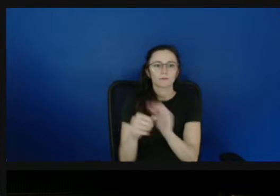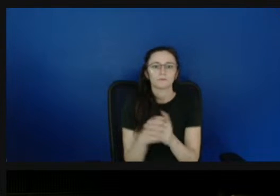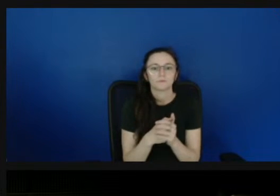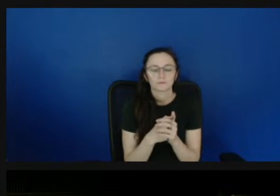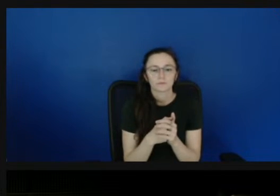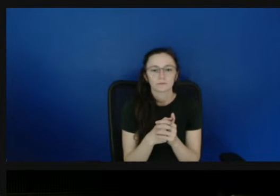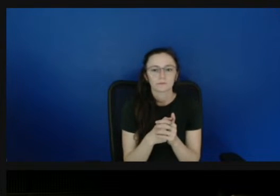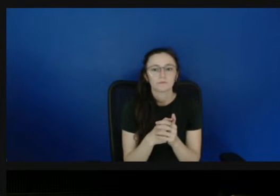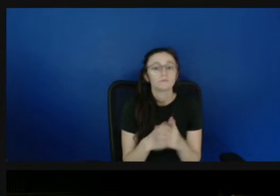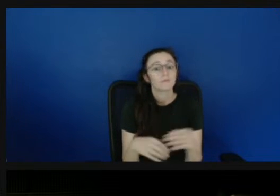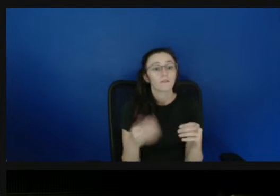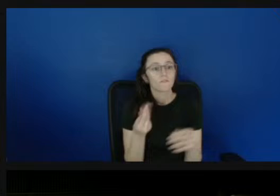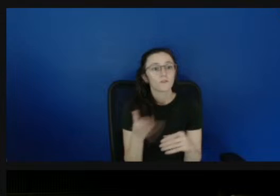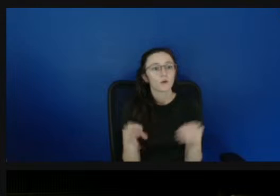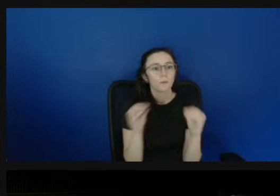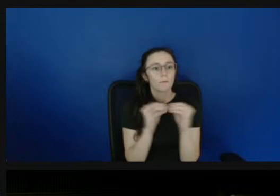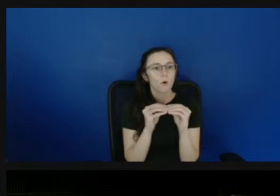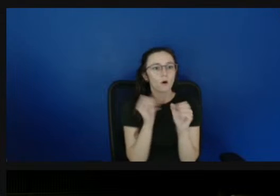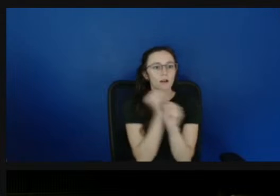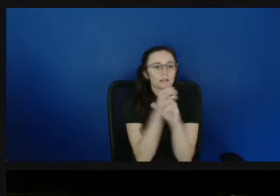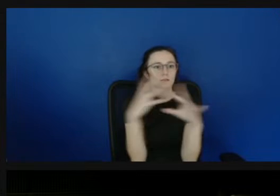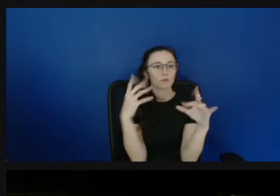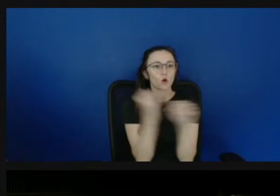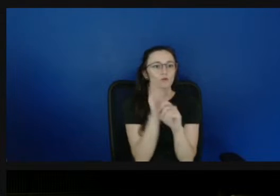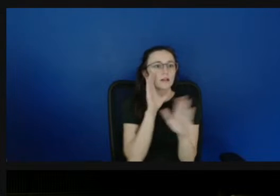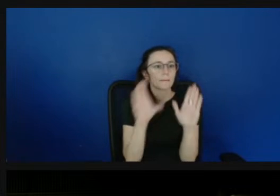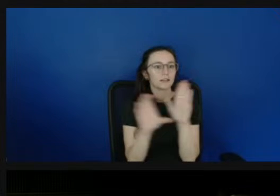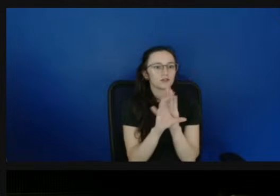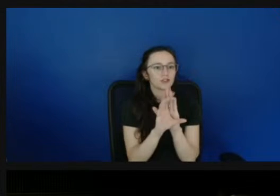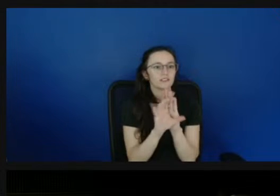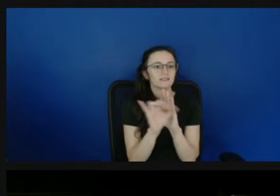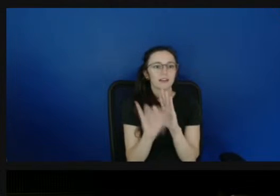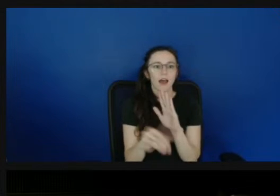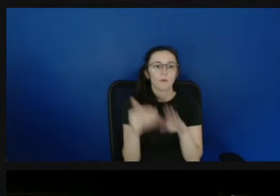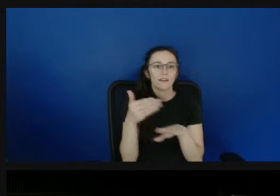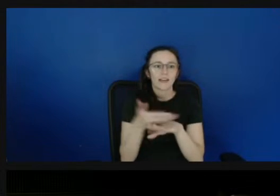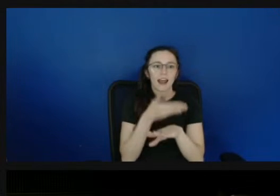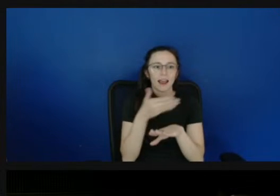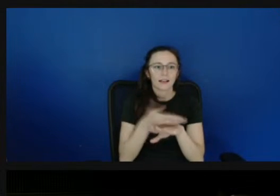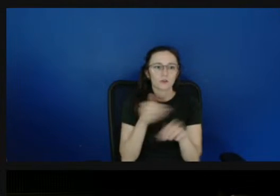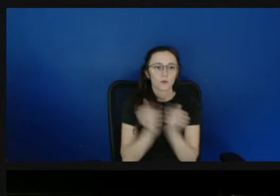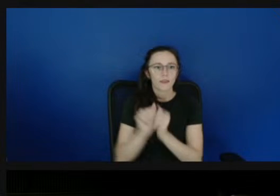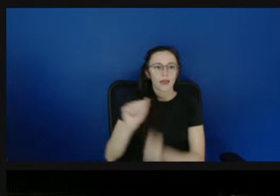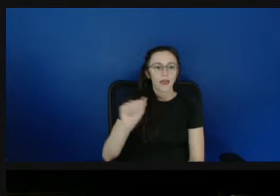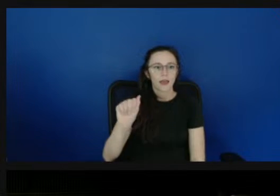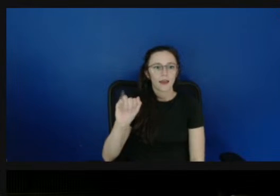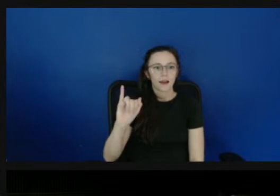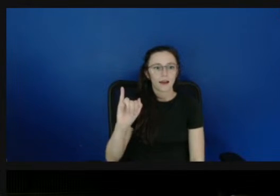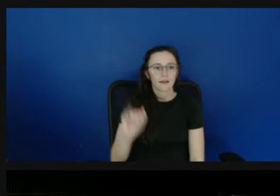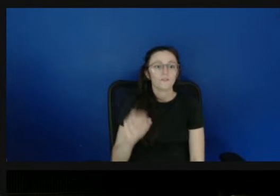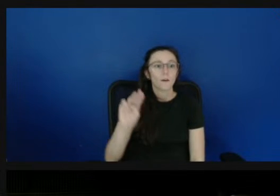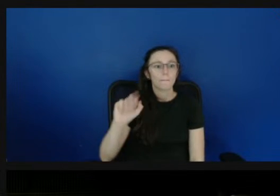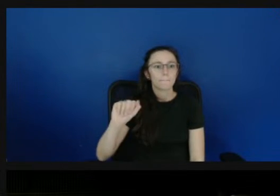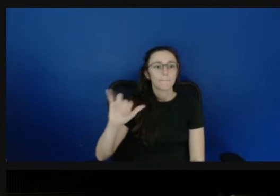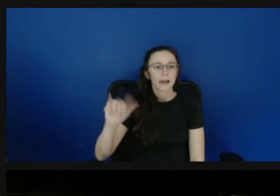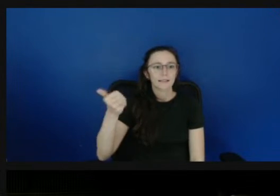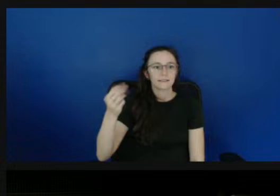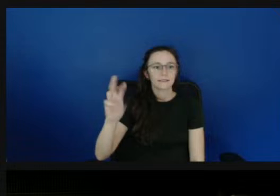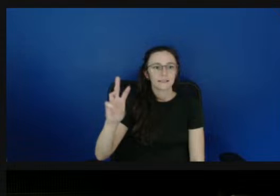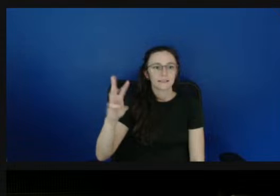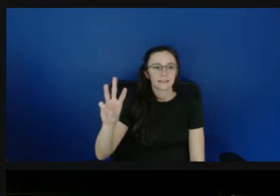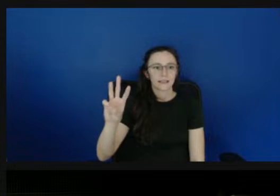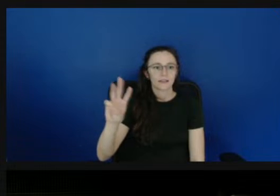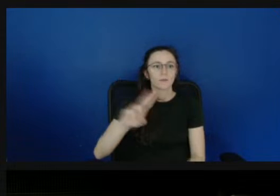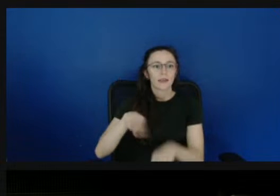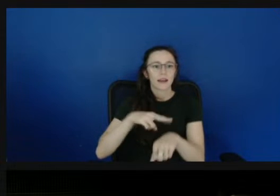A couple more explosion images enhanced here from perhaps May 16th from National Park